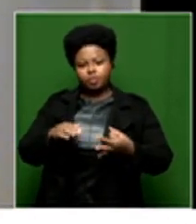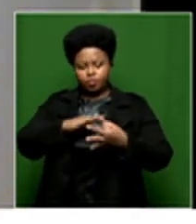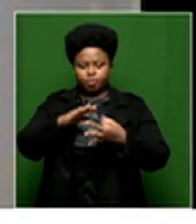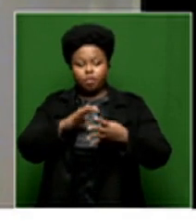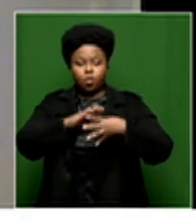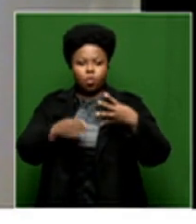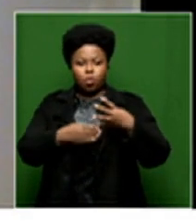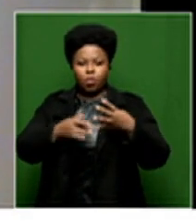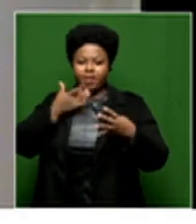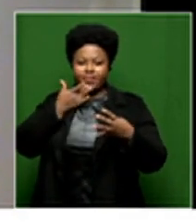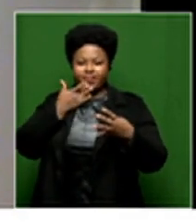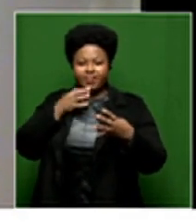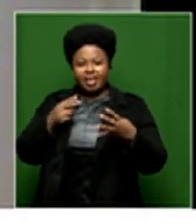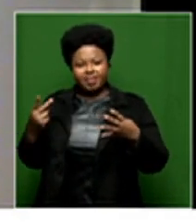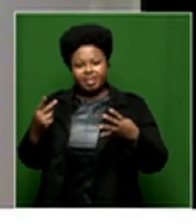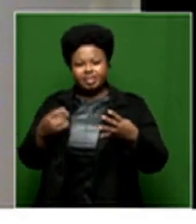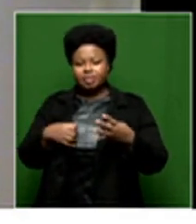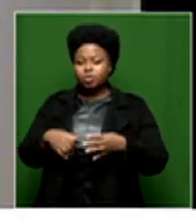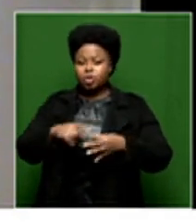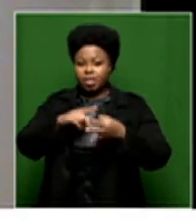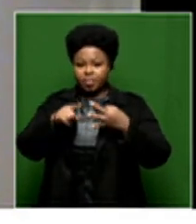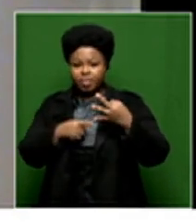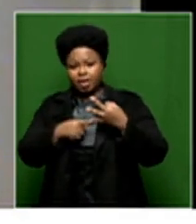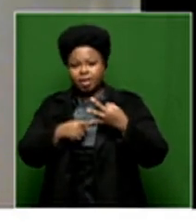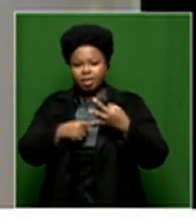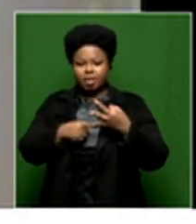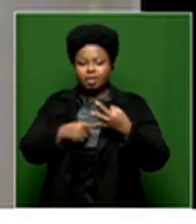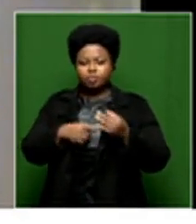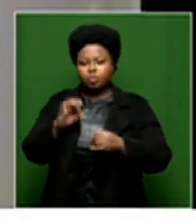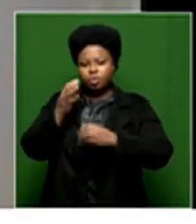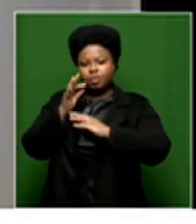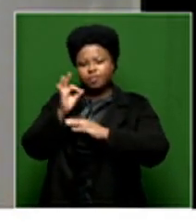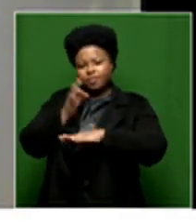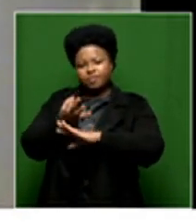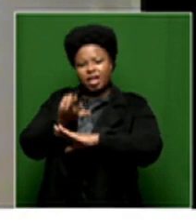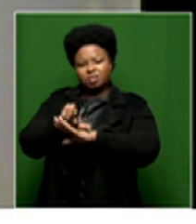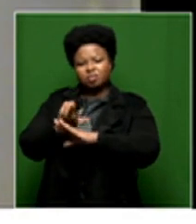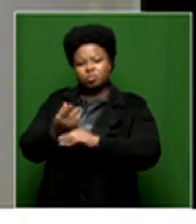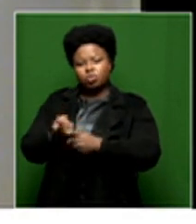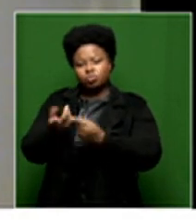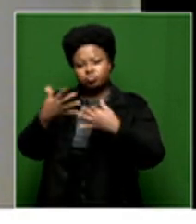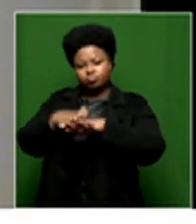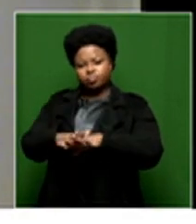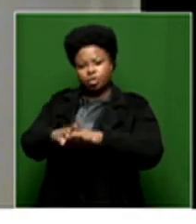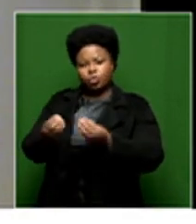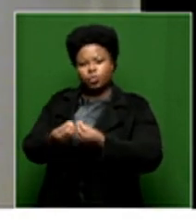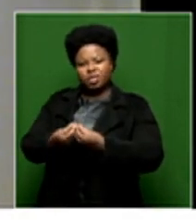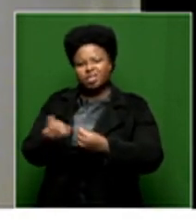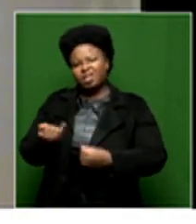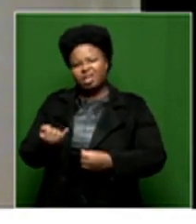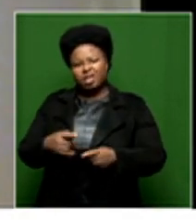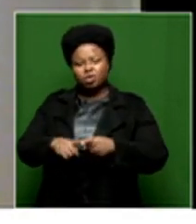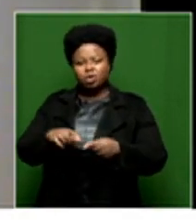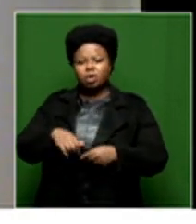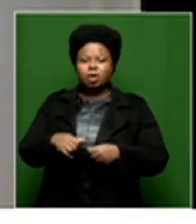4 flavors. 3 of the flavors are plant-based. So they're infused with stuff such as